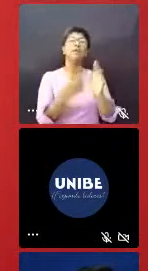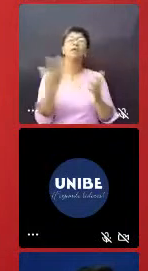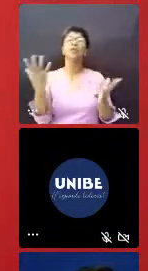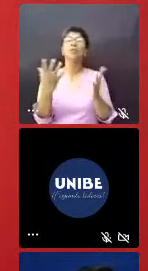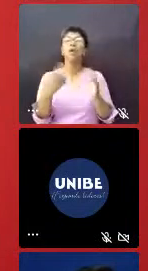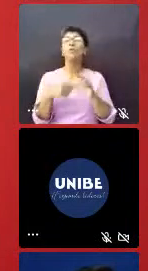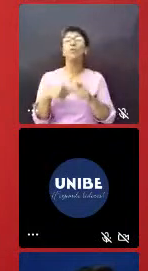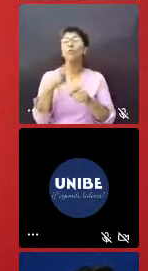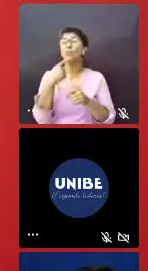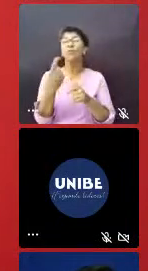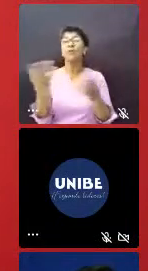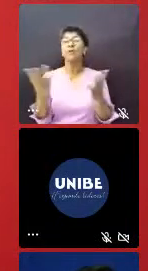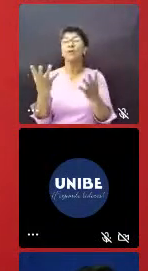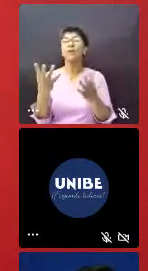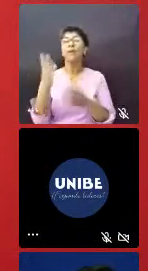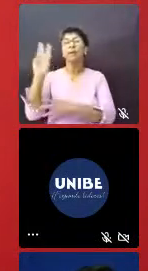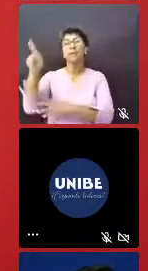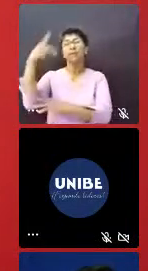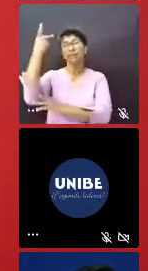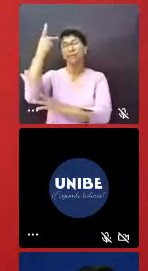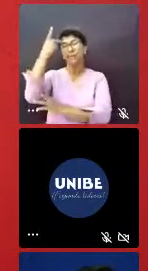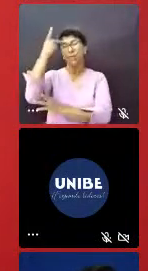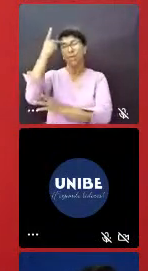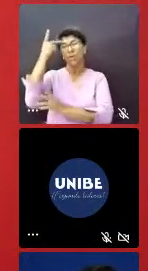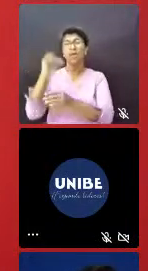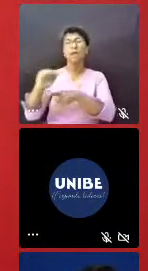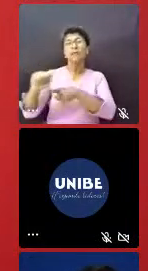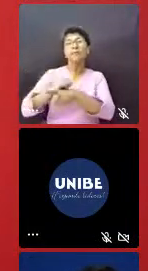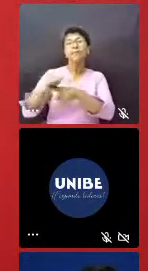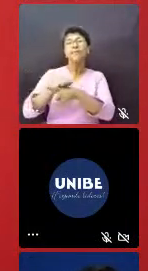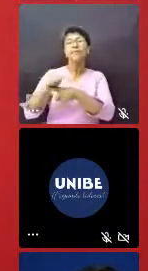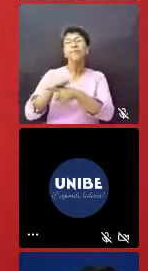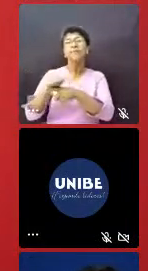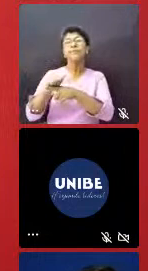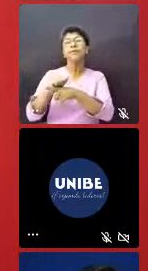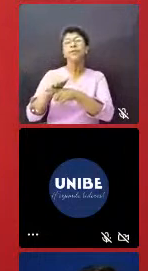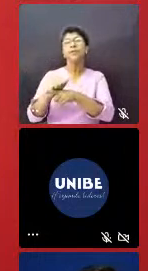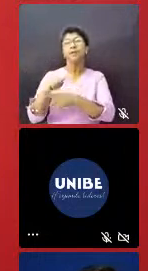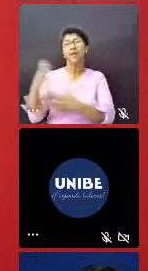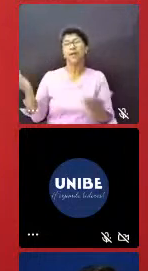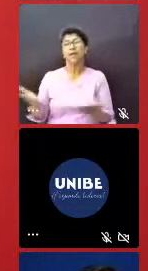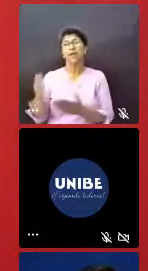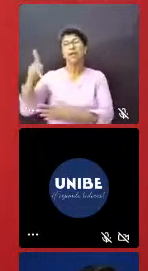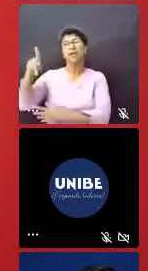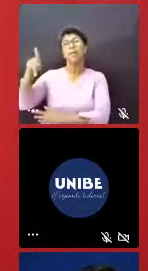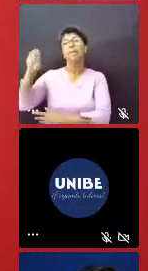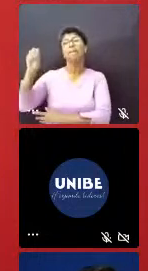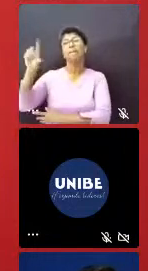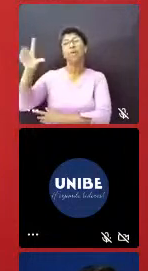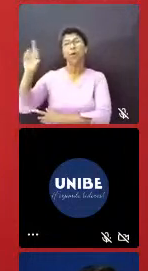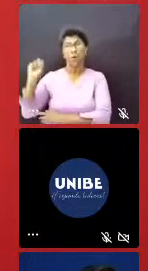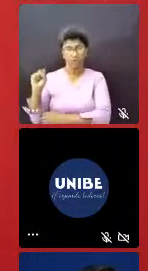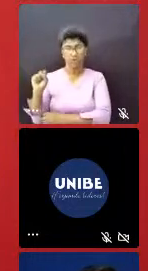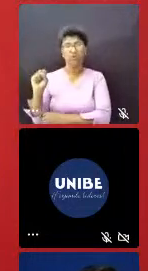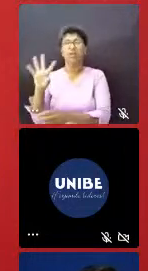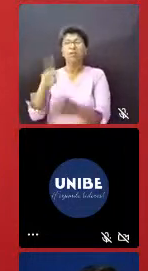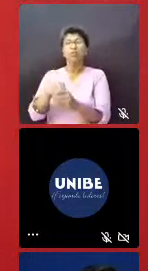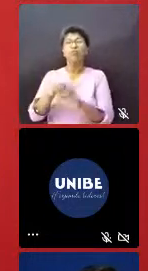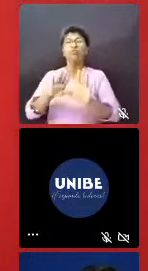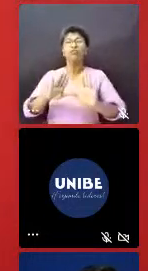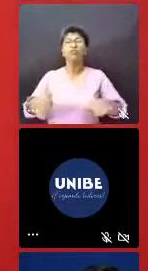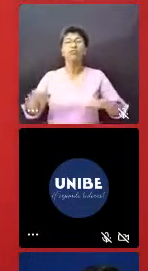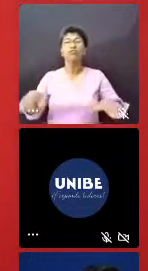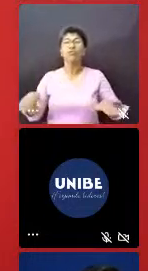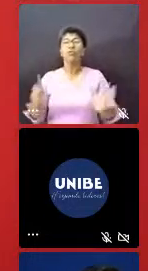pertain to the policy and the practice in the Polish context in terms of inclusion of children